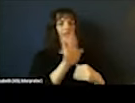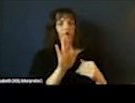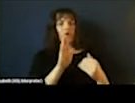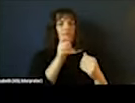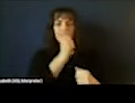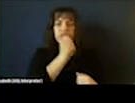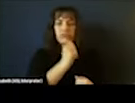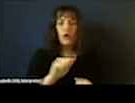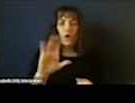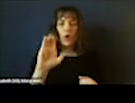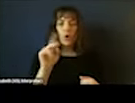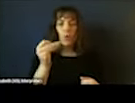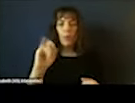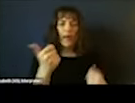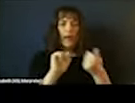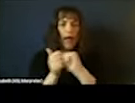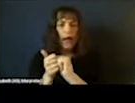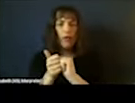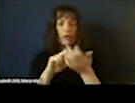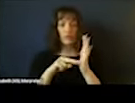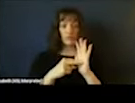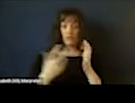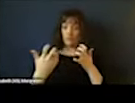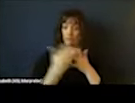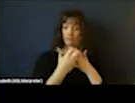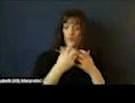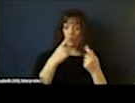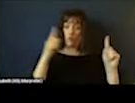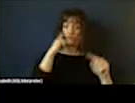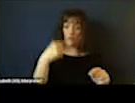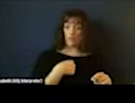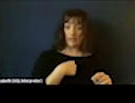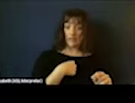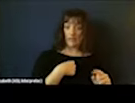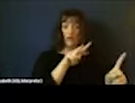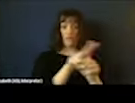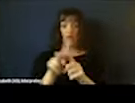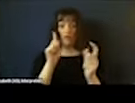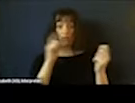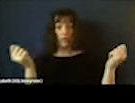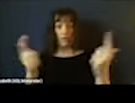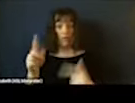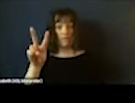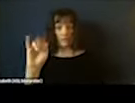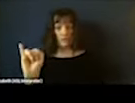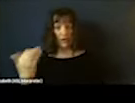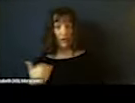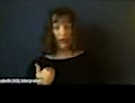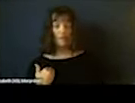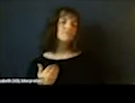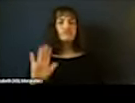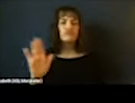So what would work for me would not necessarily work for anyone else with a vision impairment. So during our pilot project,